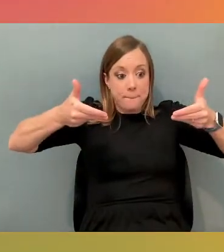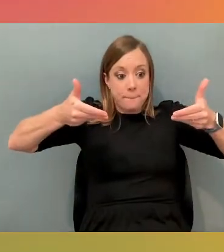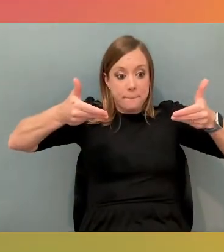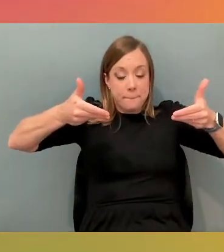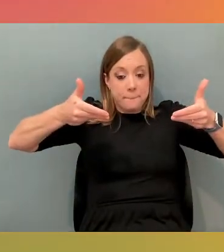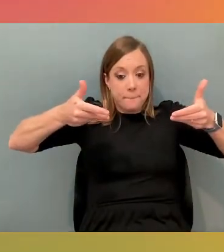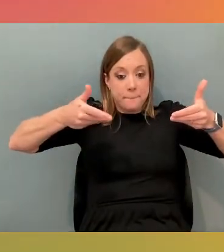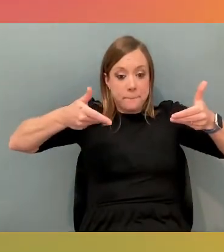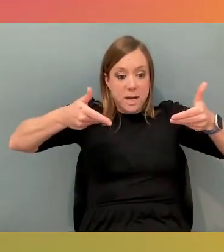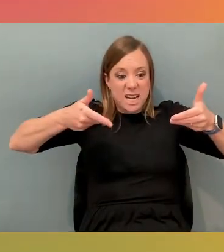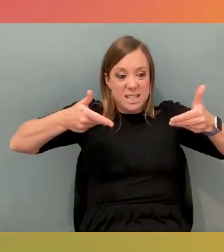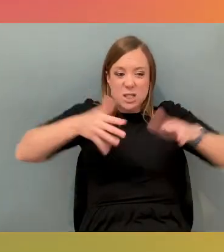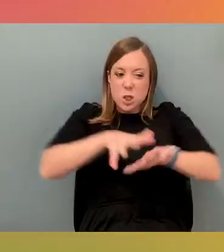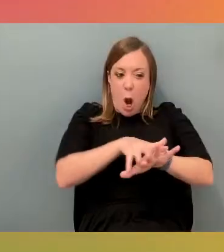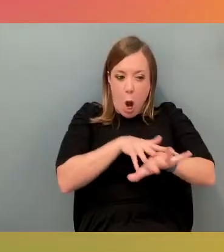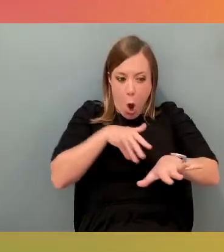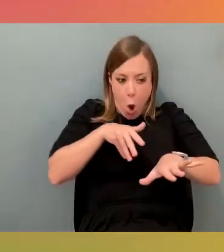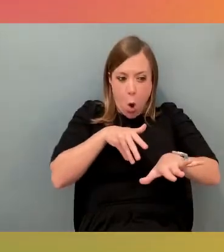1 vertebrae at a time.